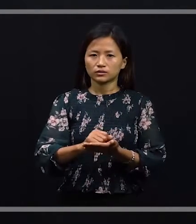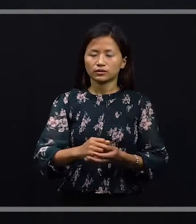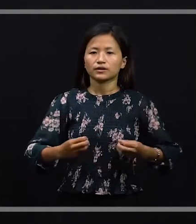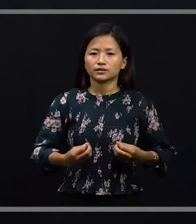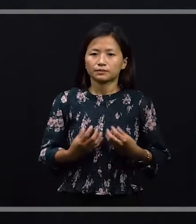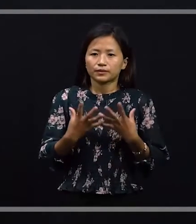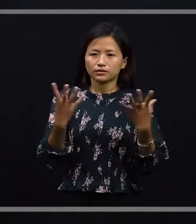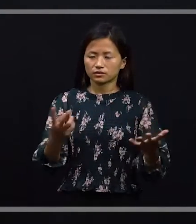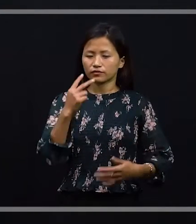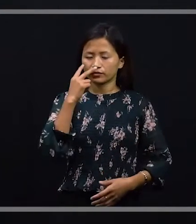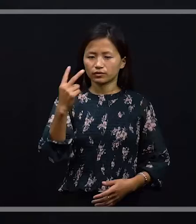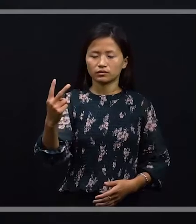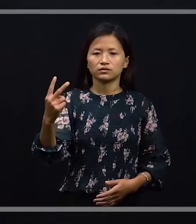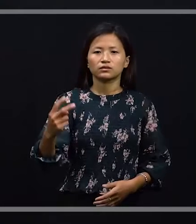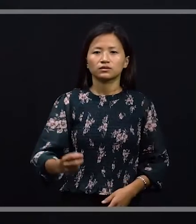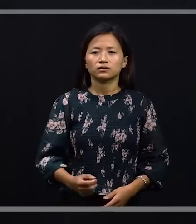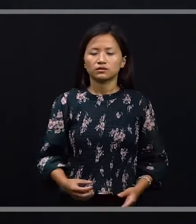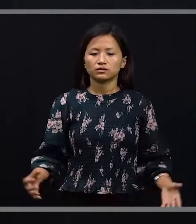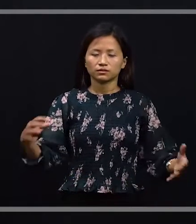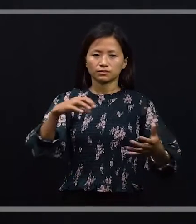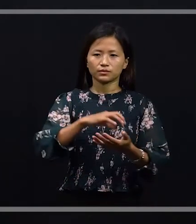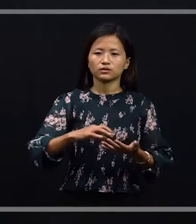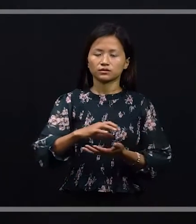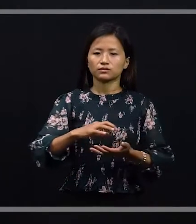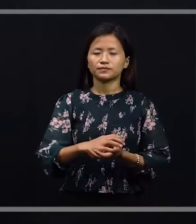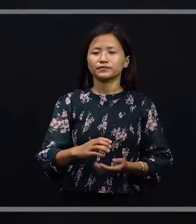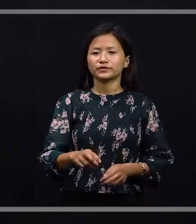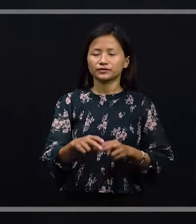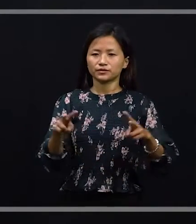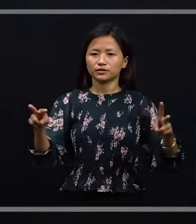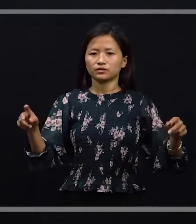or the parda system, the same trend, the same